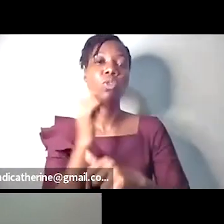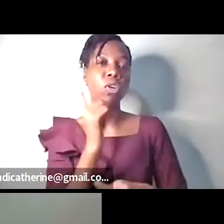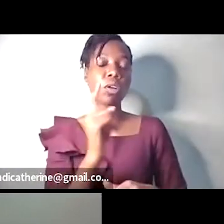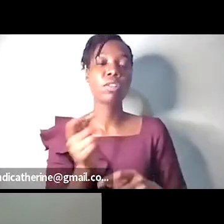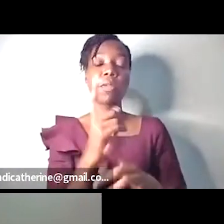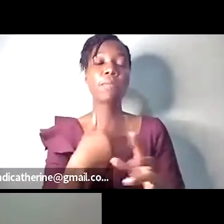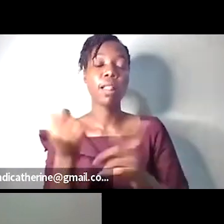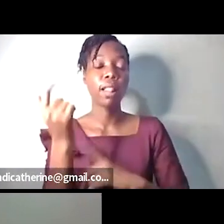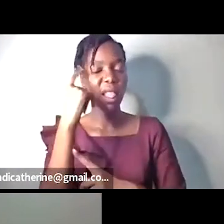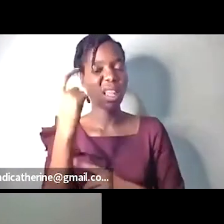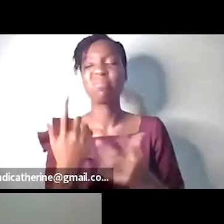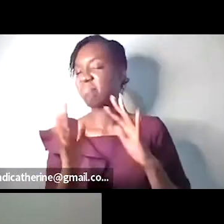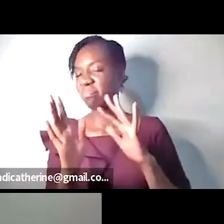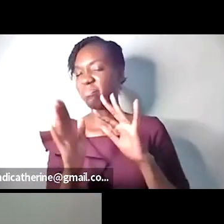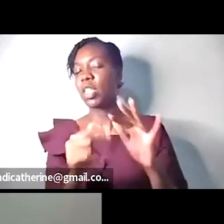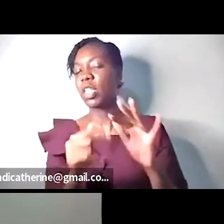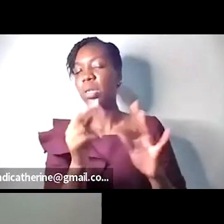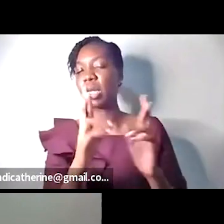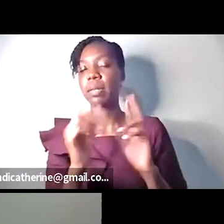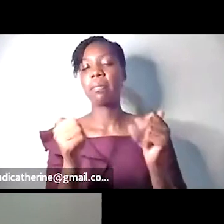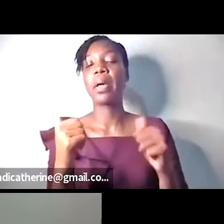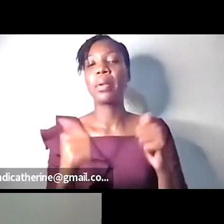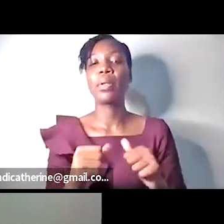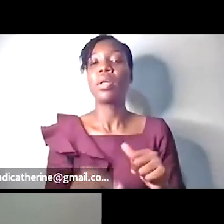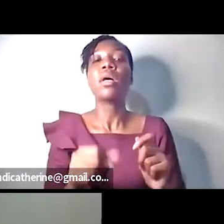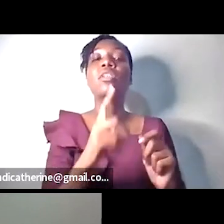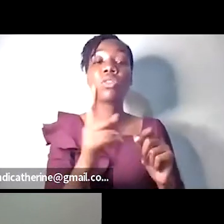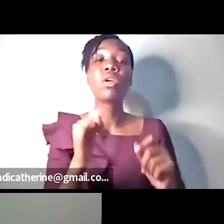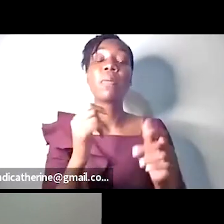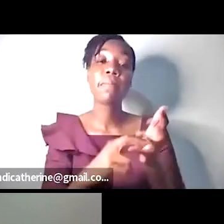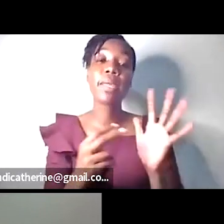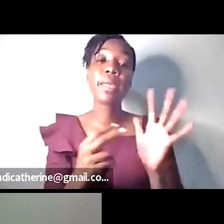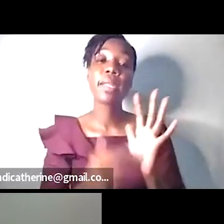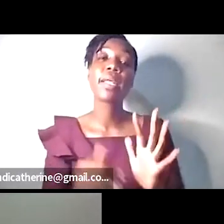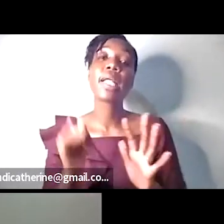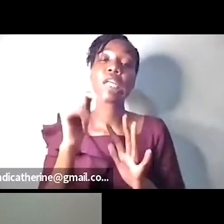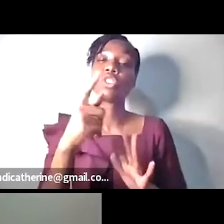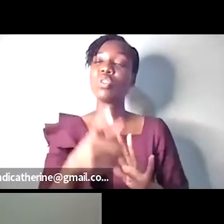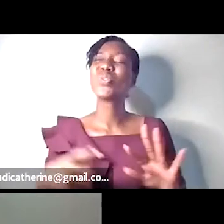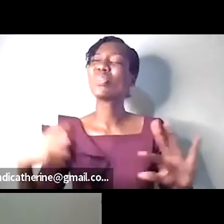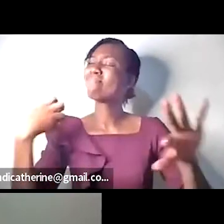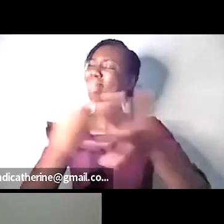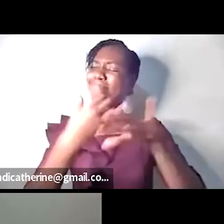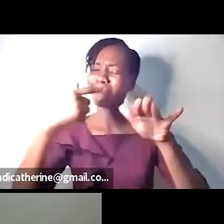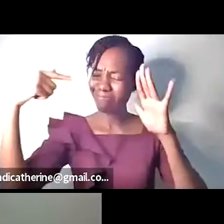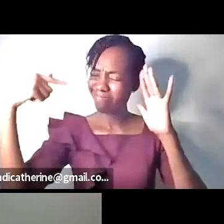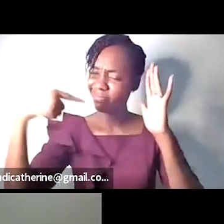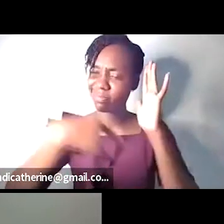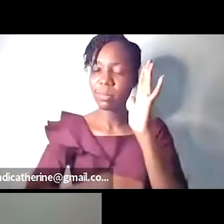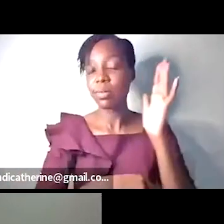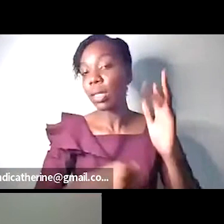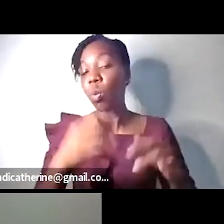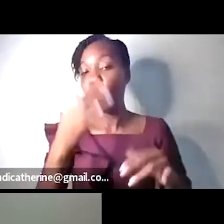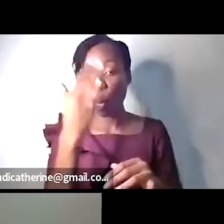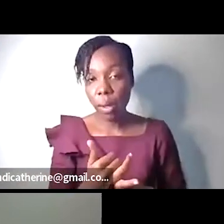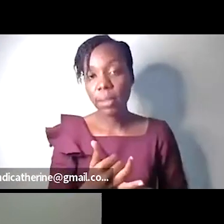are ready to submit this. Now, that makes you hit rock bottom because the imposter syndrome